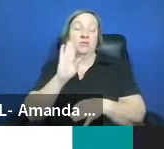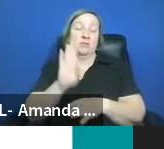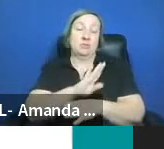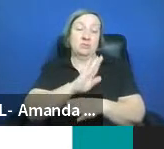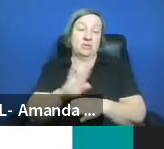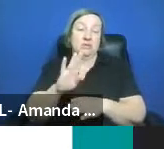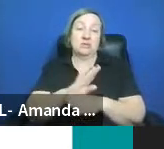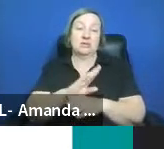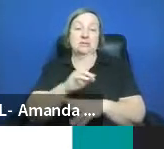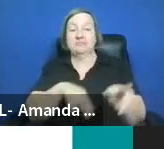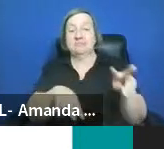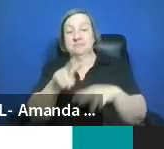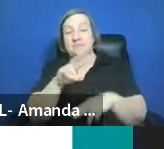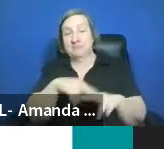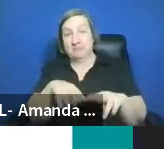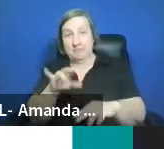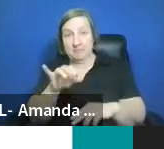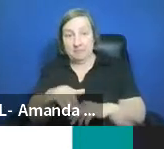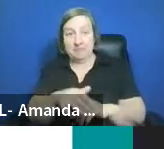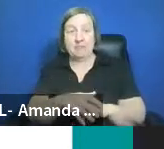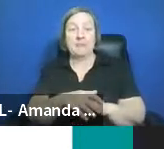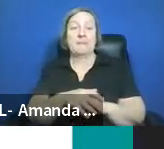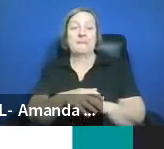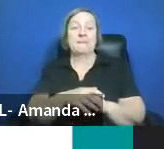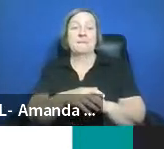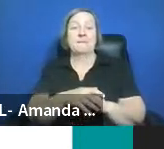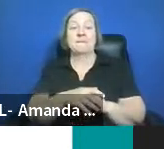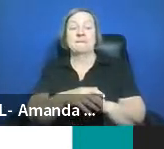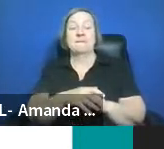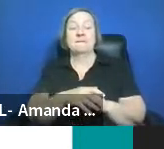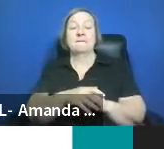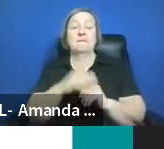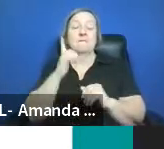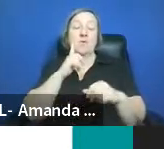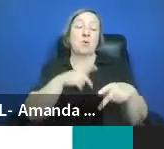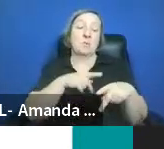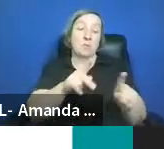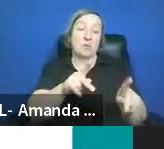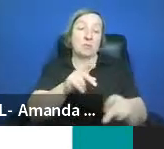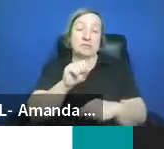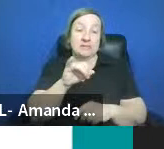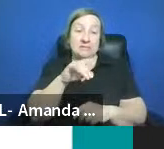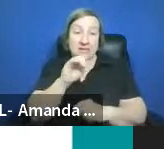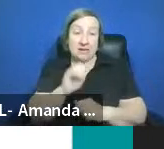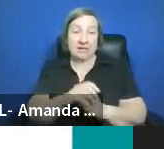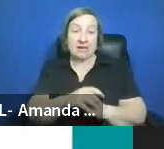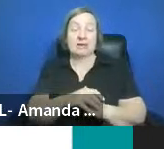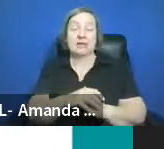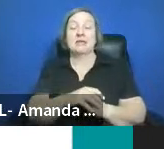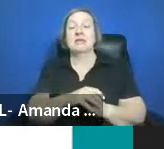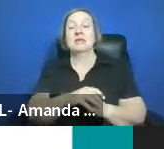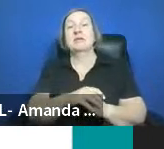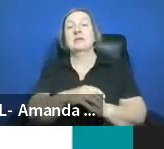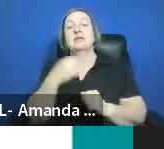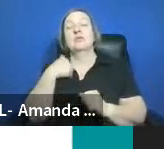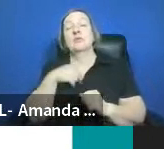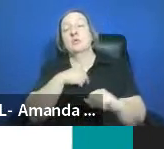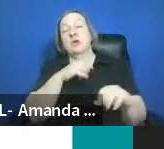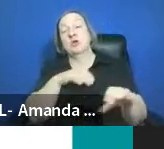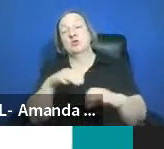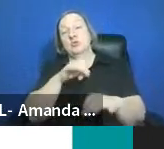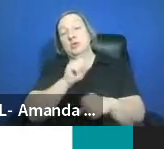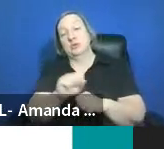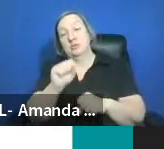pursuing these. On the permitting side, we are doing the work in